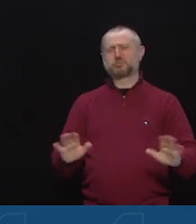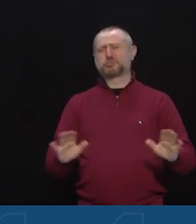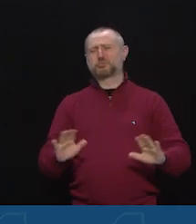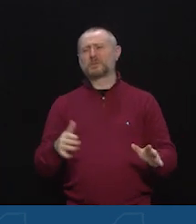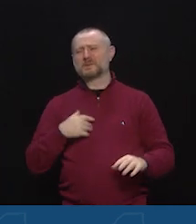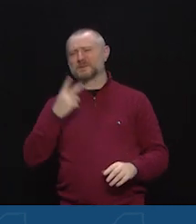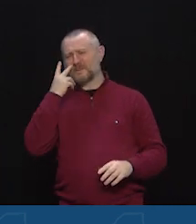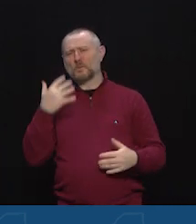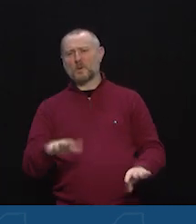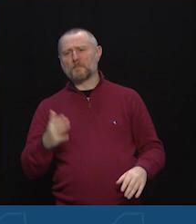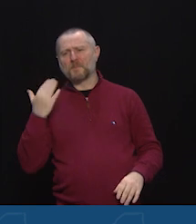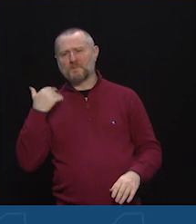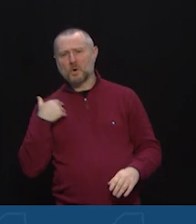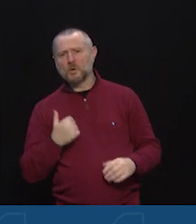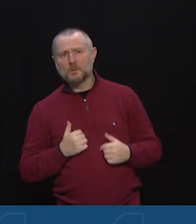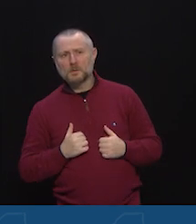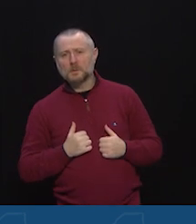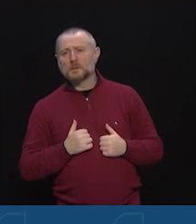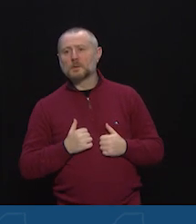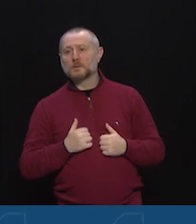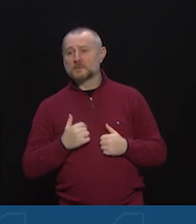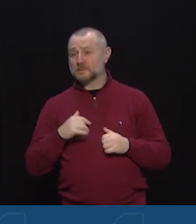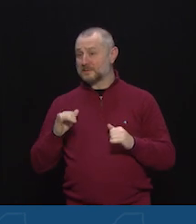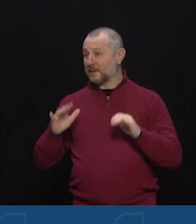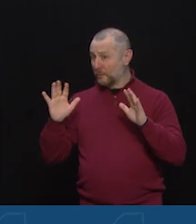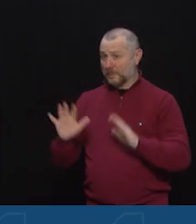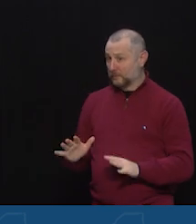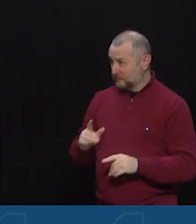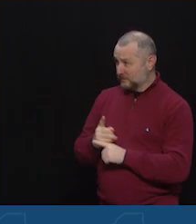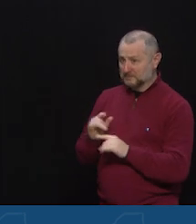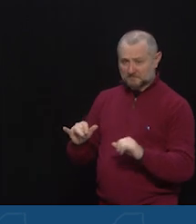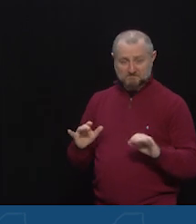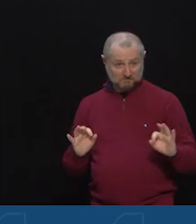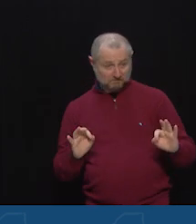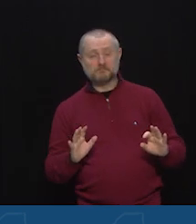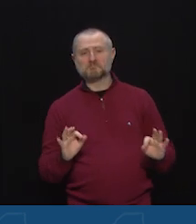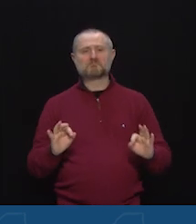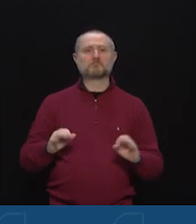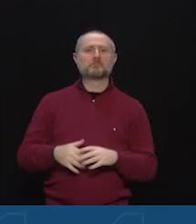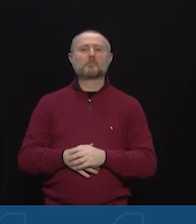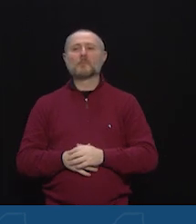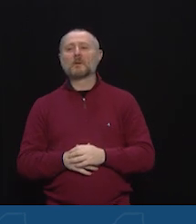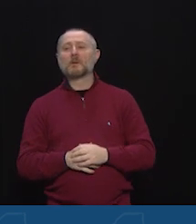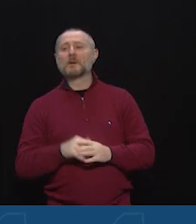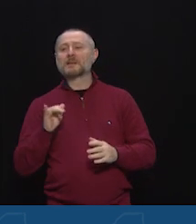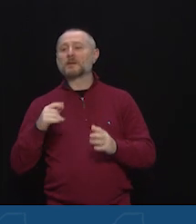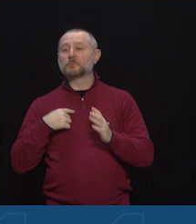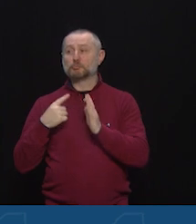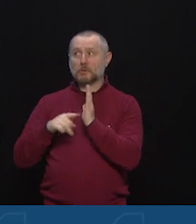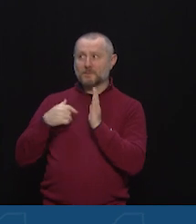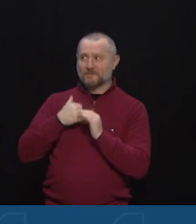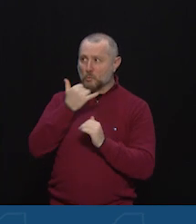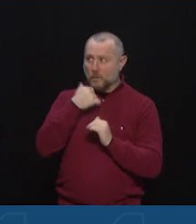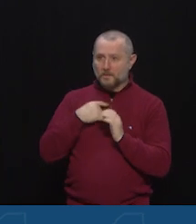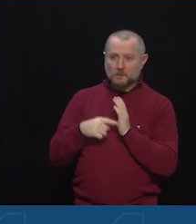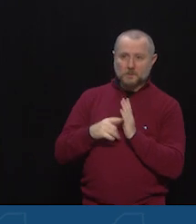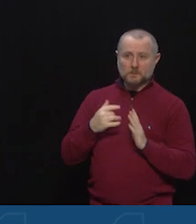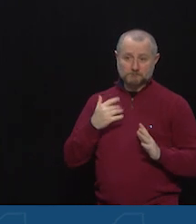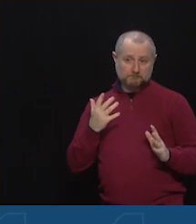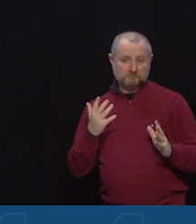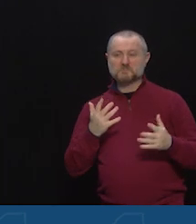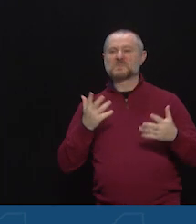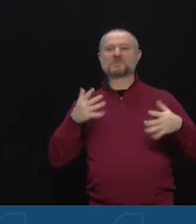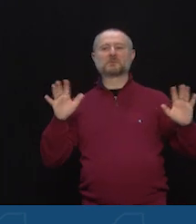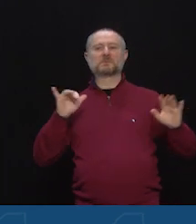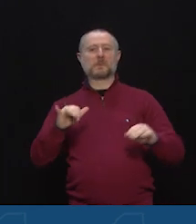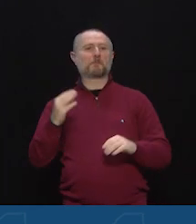unless our weather changing at all? Okay. I'm willing to be corrected on that one, but right now it looks like it is a weekend event. You